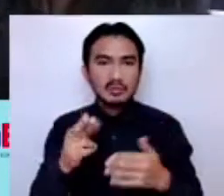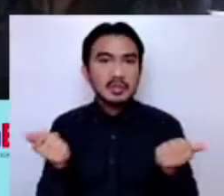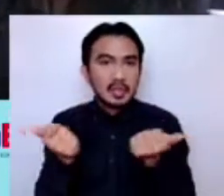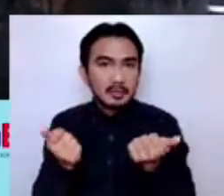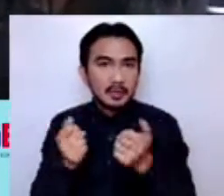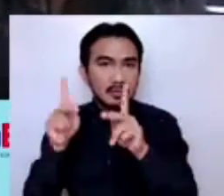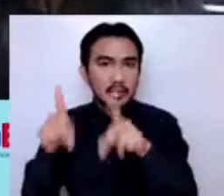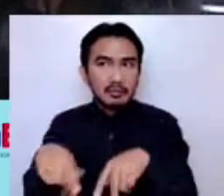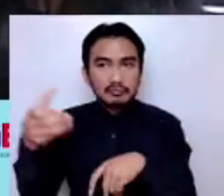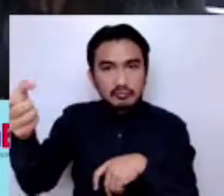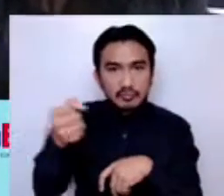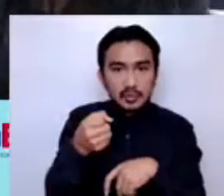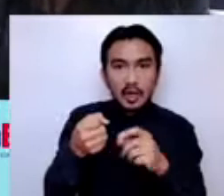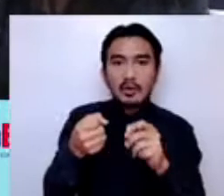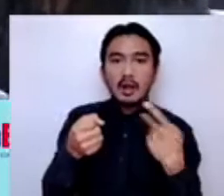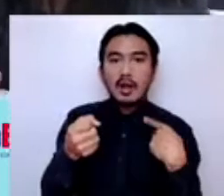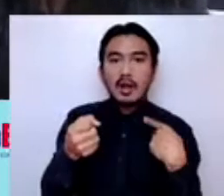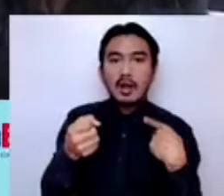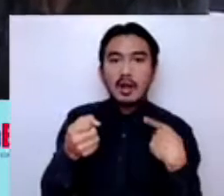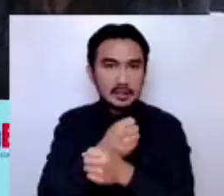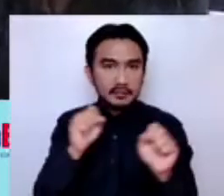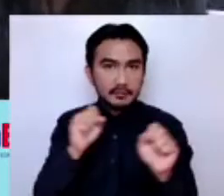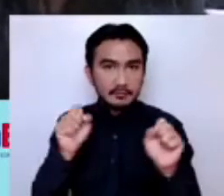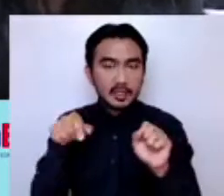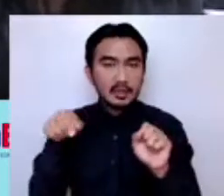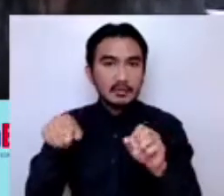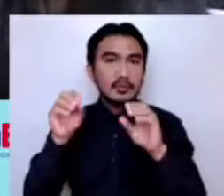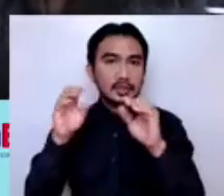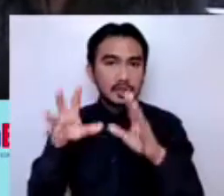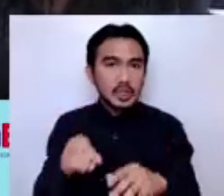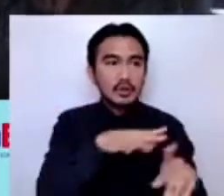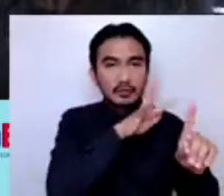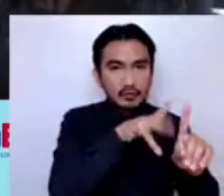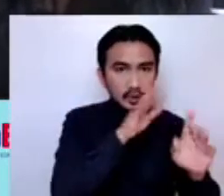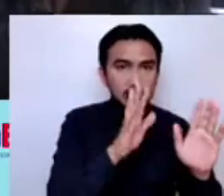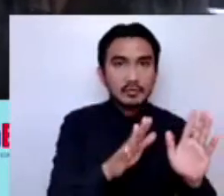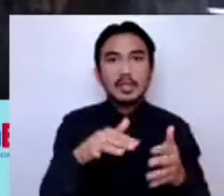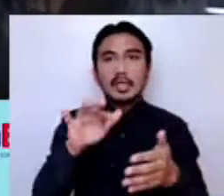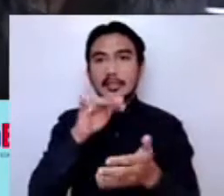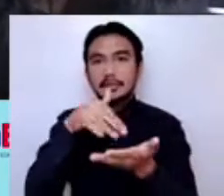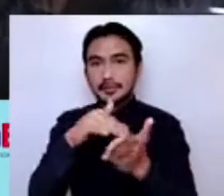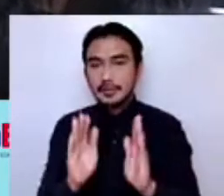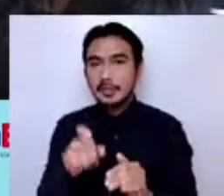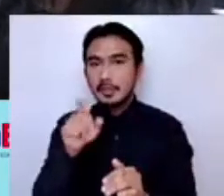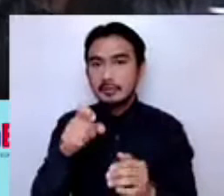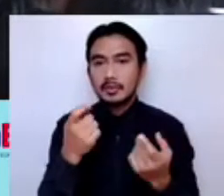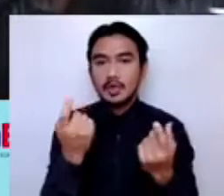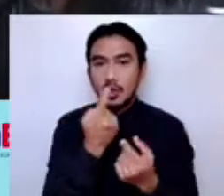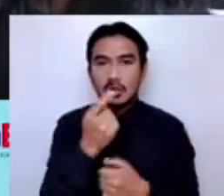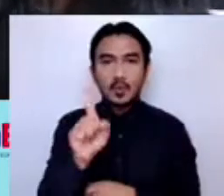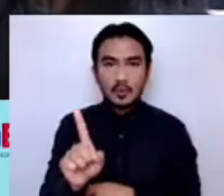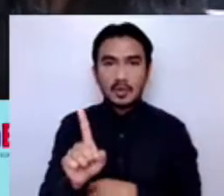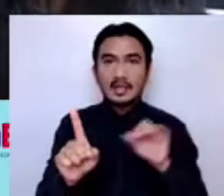potential issue on the safety of the teacher, the observer, or the learner is foreseen, only one observer shall be